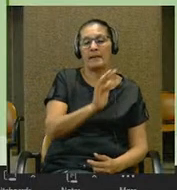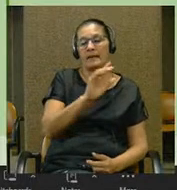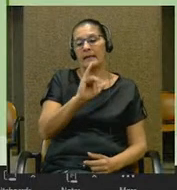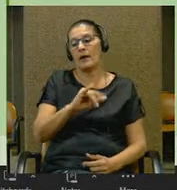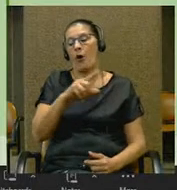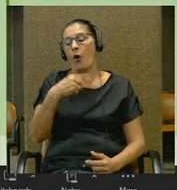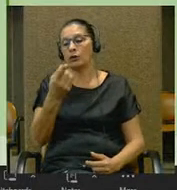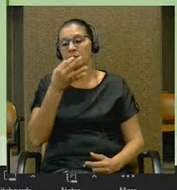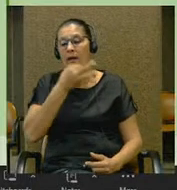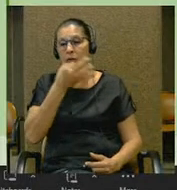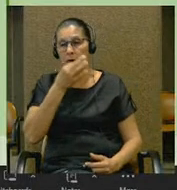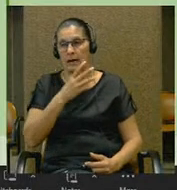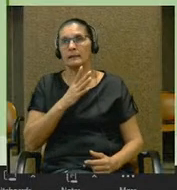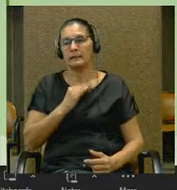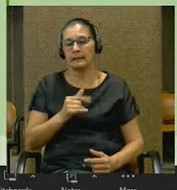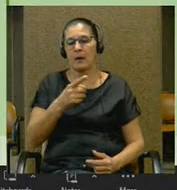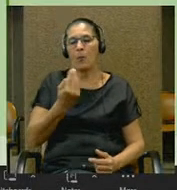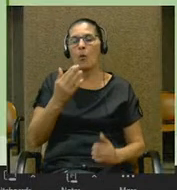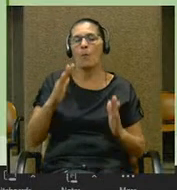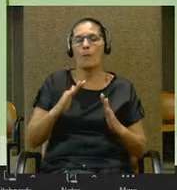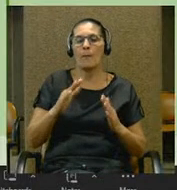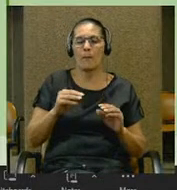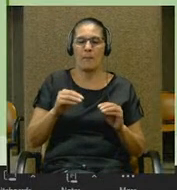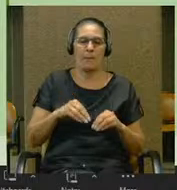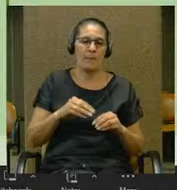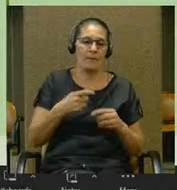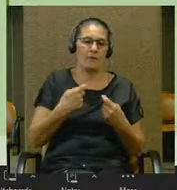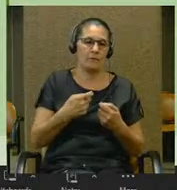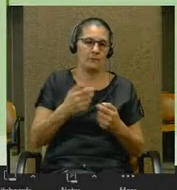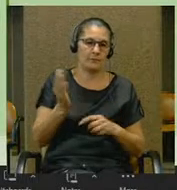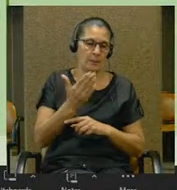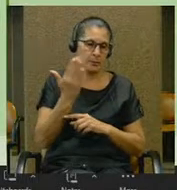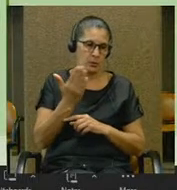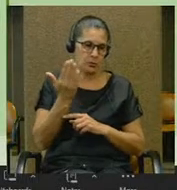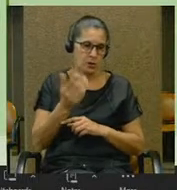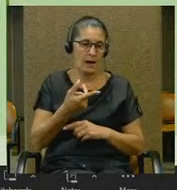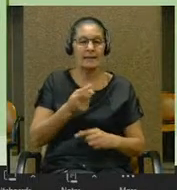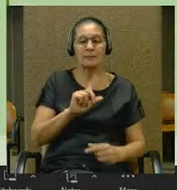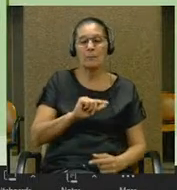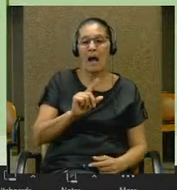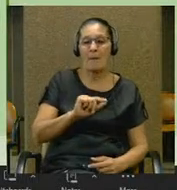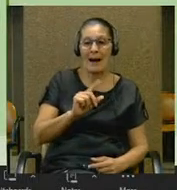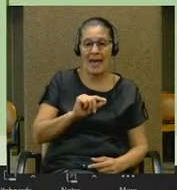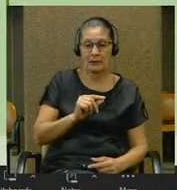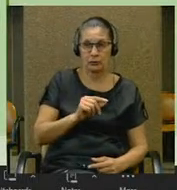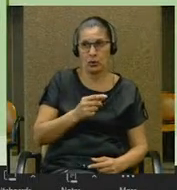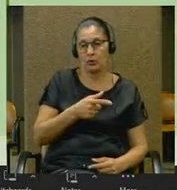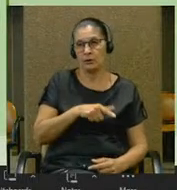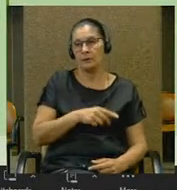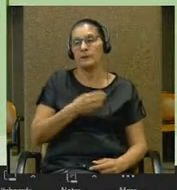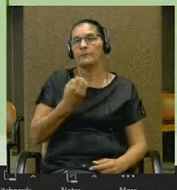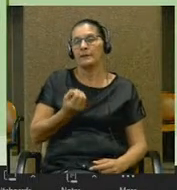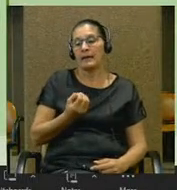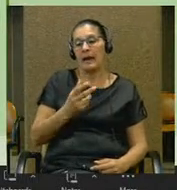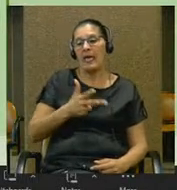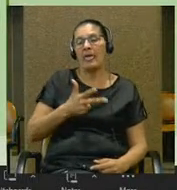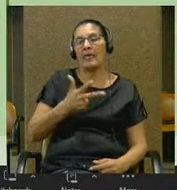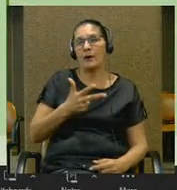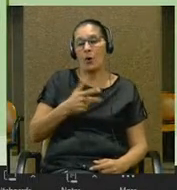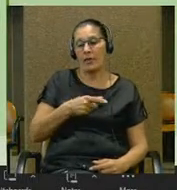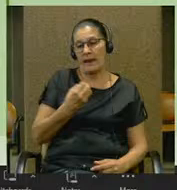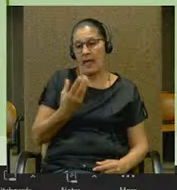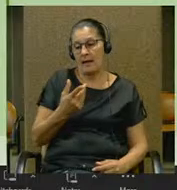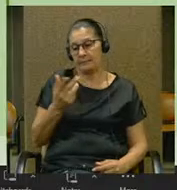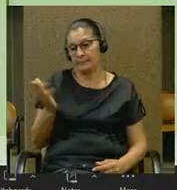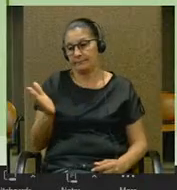other synthetic opioids have very low cost of production. It's much cheaper by dose than heroin